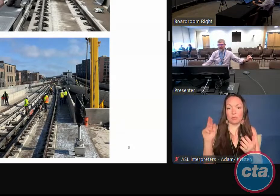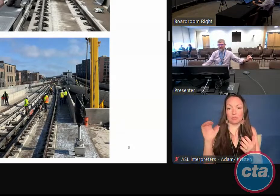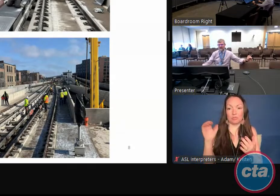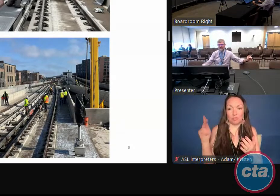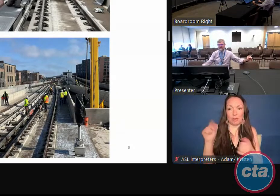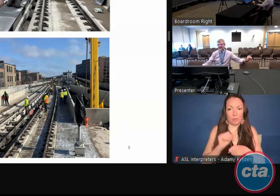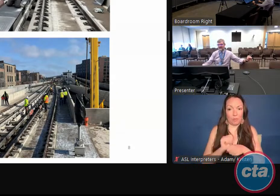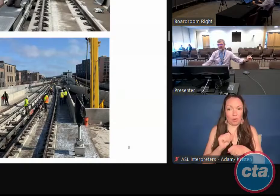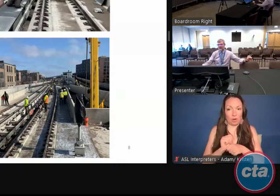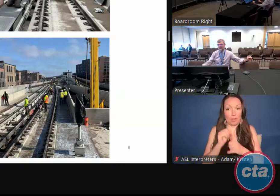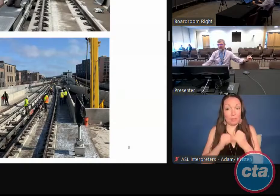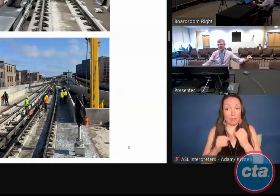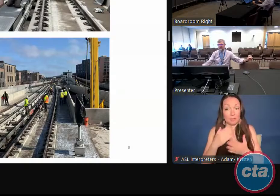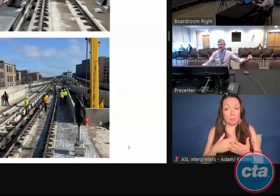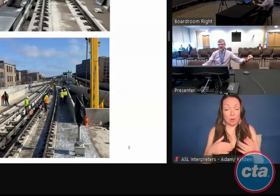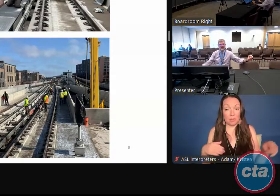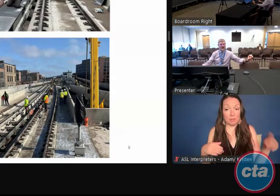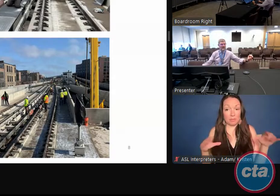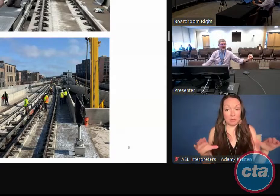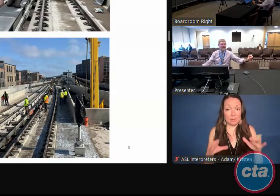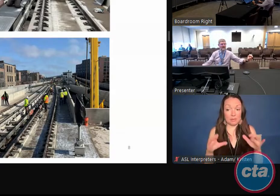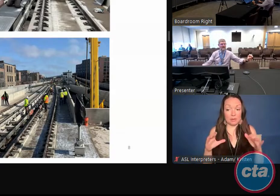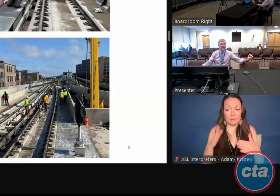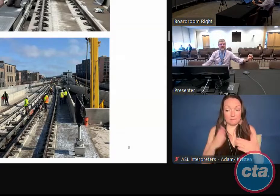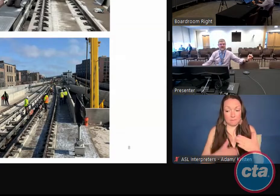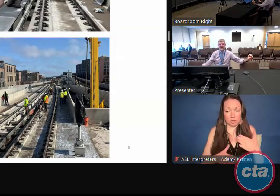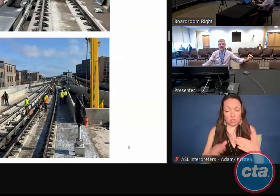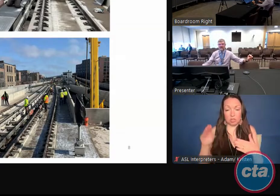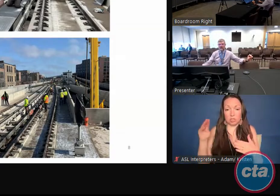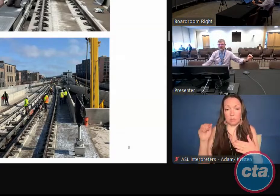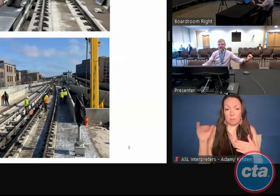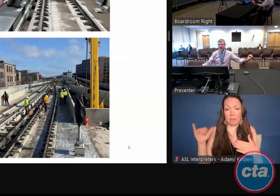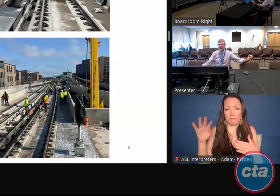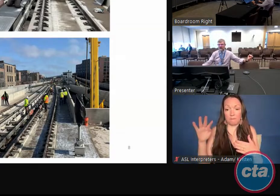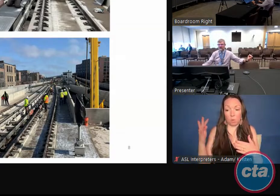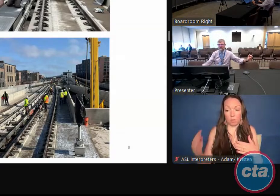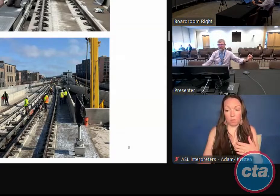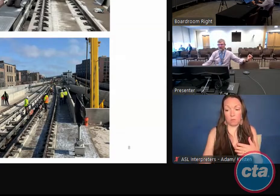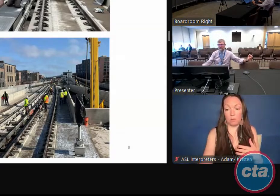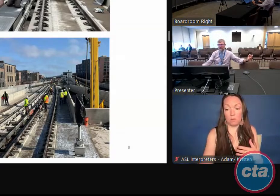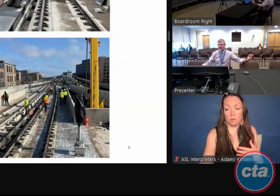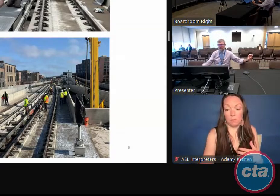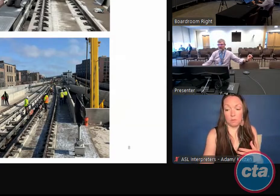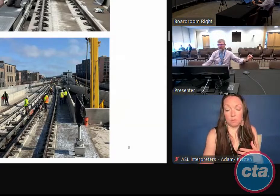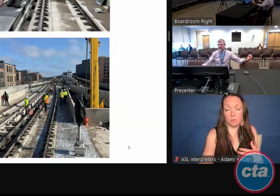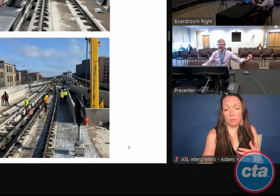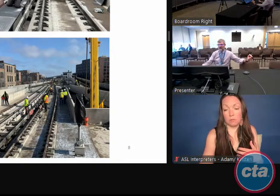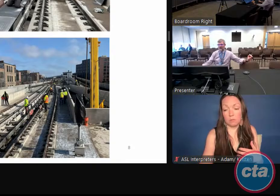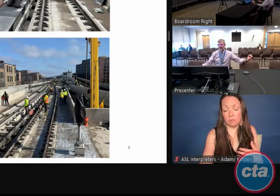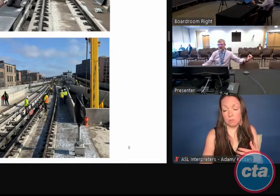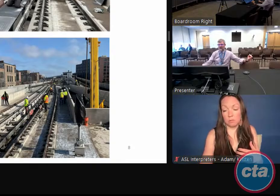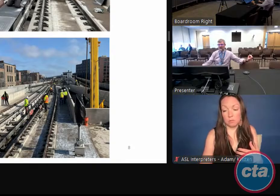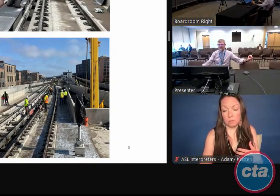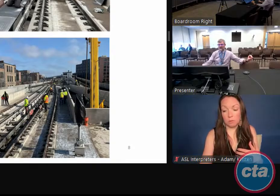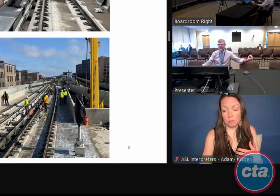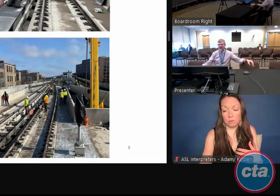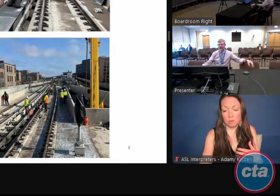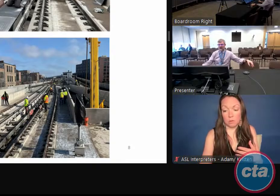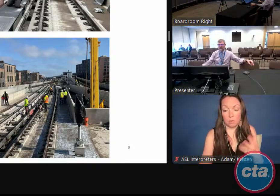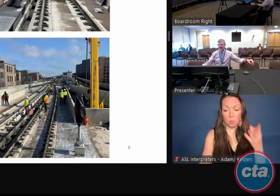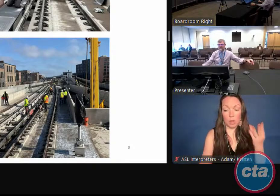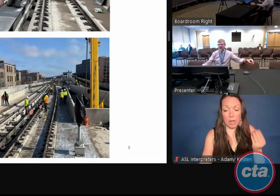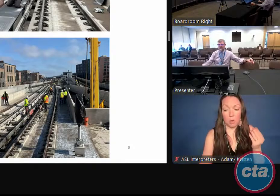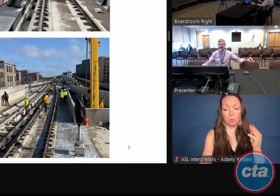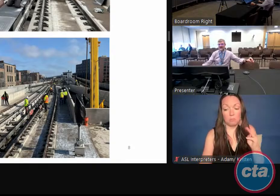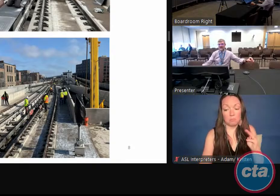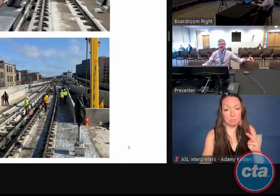was the last piece that they did. We finished this up on May 4th, Sunday, May 4th. And we went out Monday morning as a team to kind of go